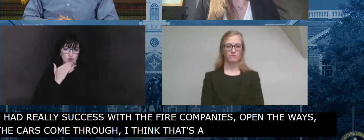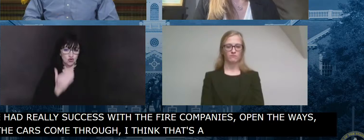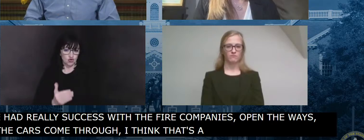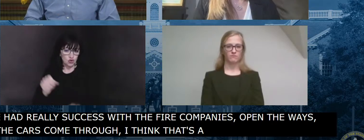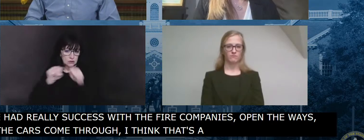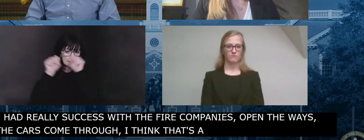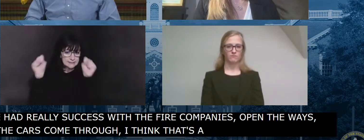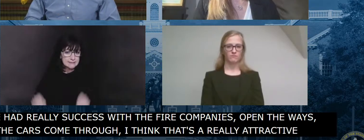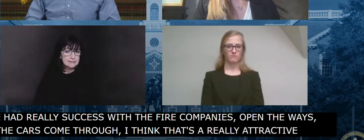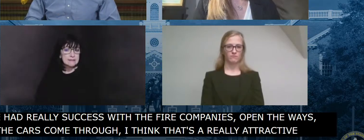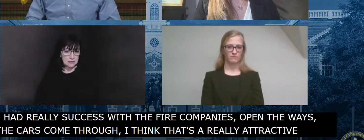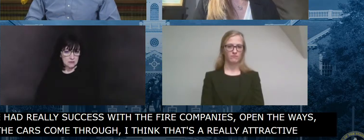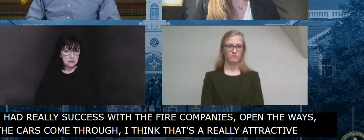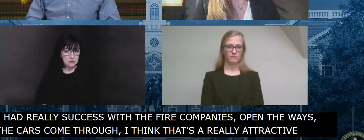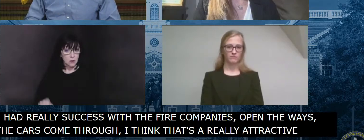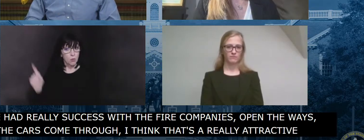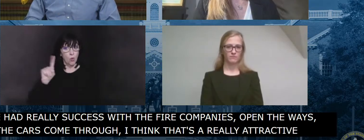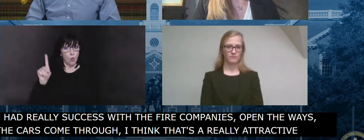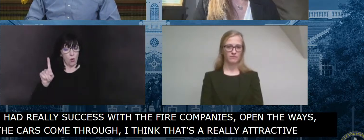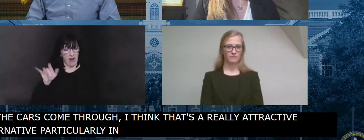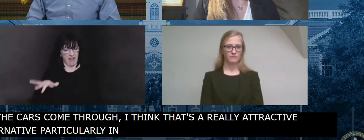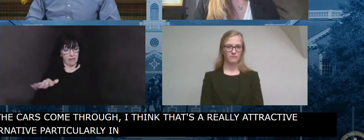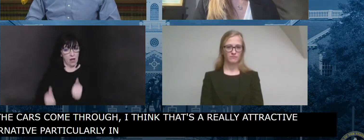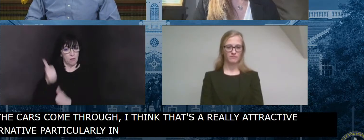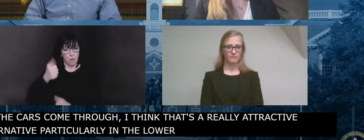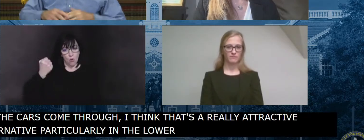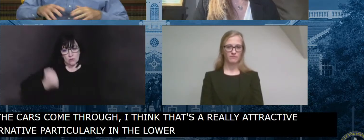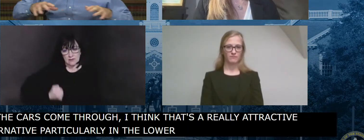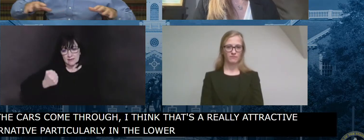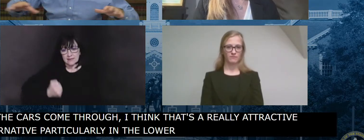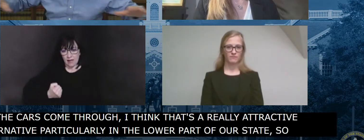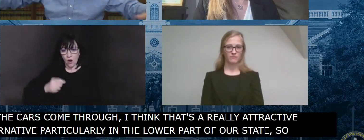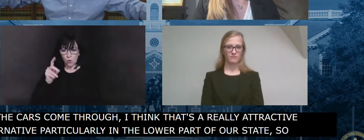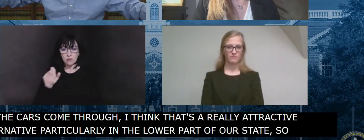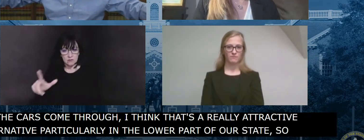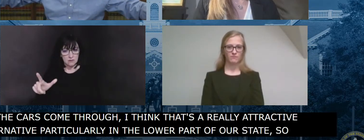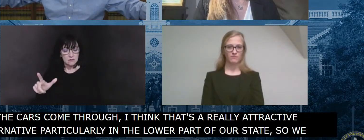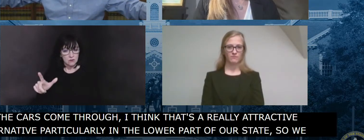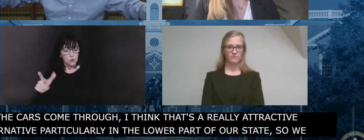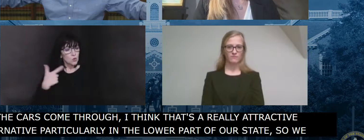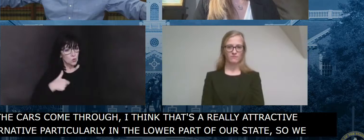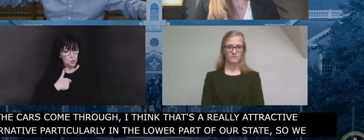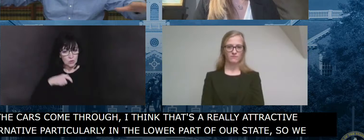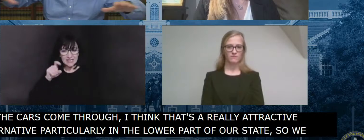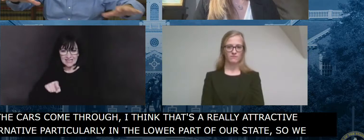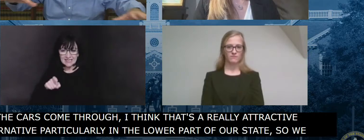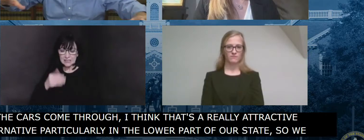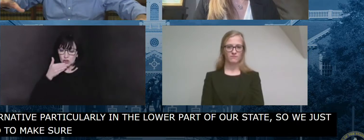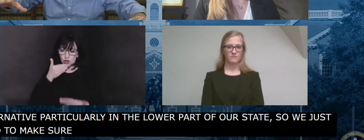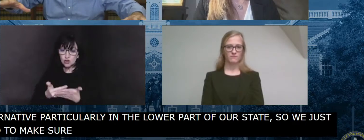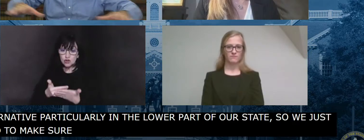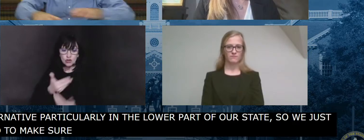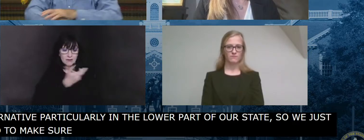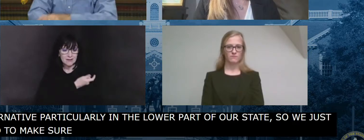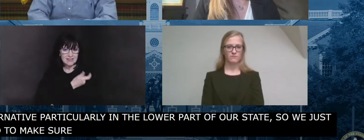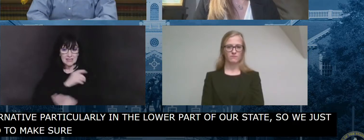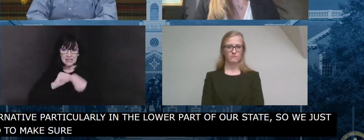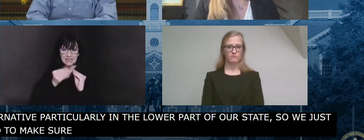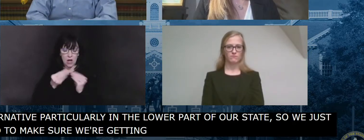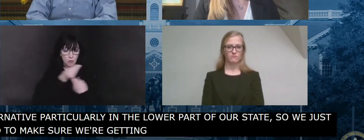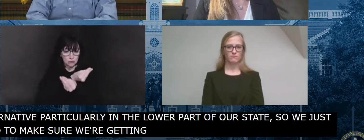alternative, particularly in the lower part of our state. And so we just need to make sure we're getting a good distribution across, making sure everybody has an